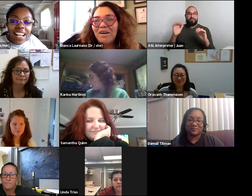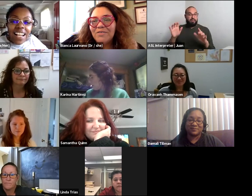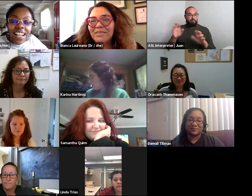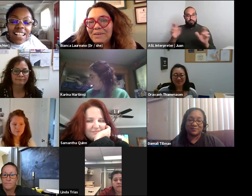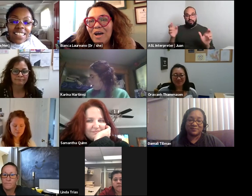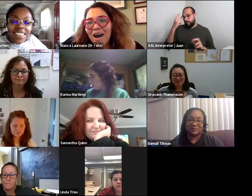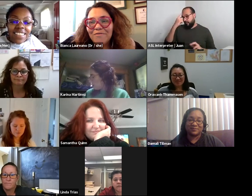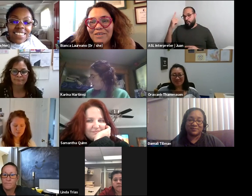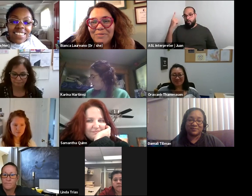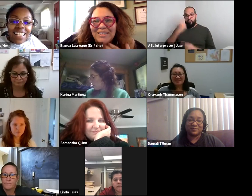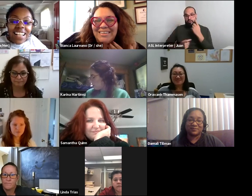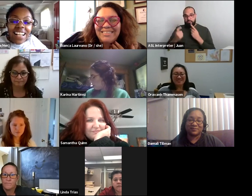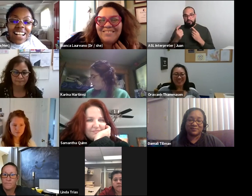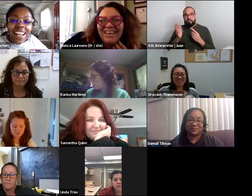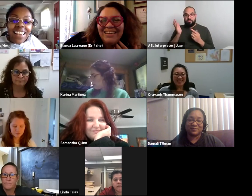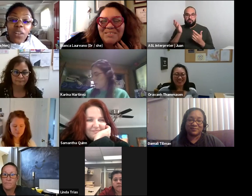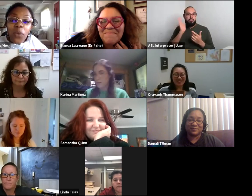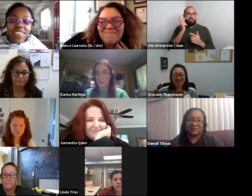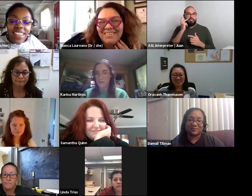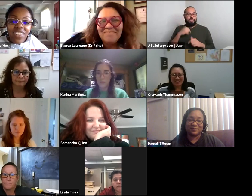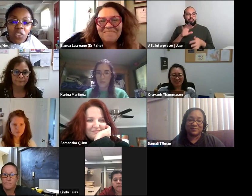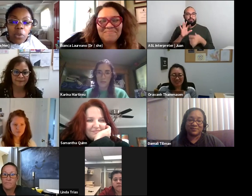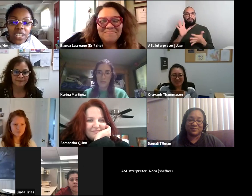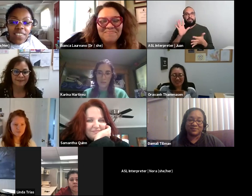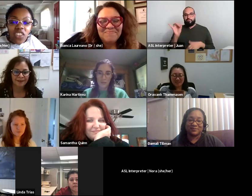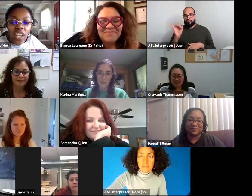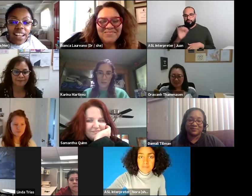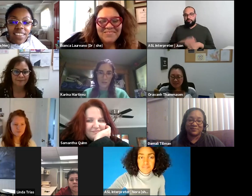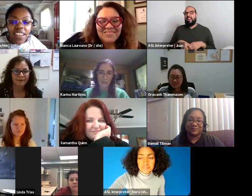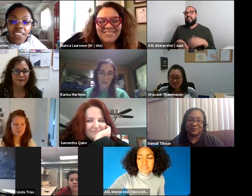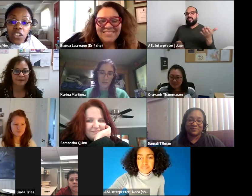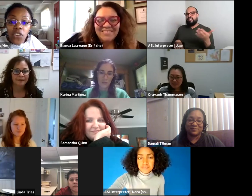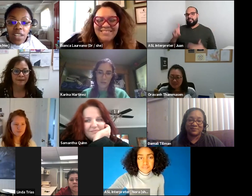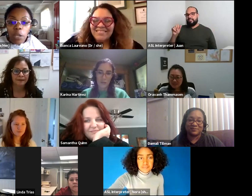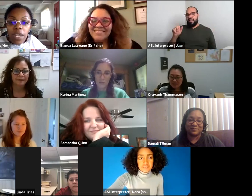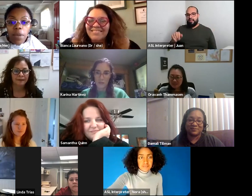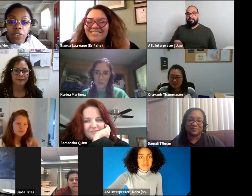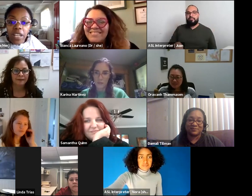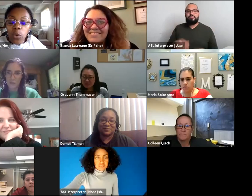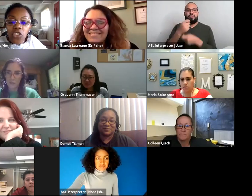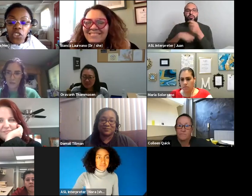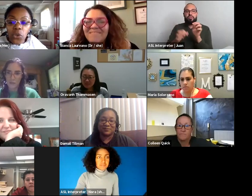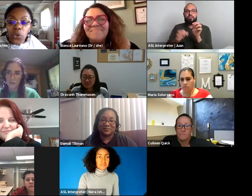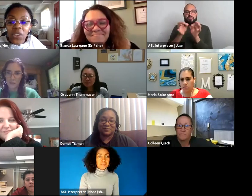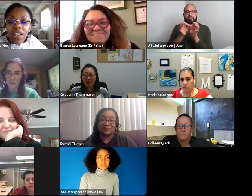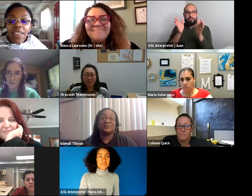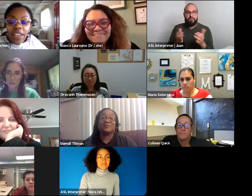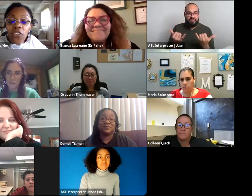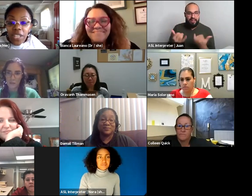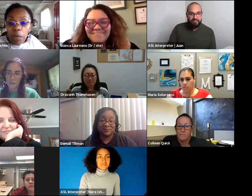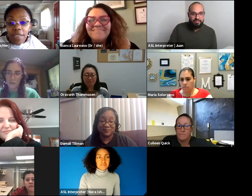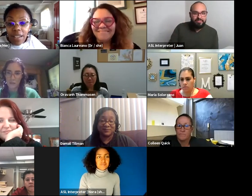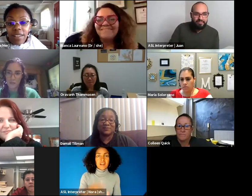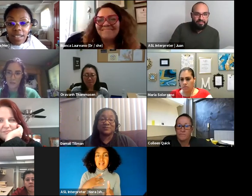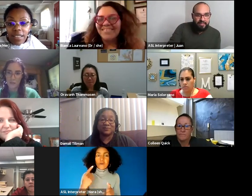and you might also see me log off really quickly. So I like what Dana just put in the chat. Like, thank you for giving me better language to use. Thank